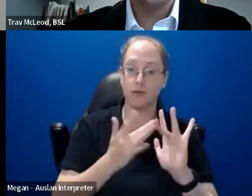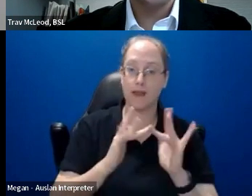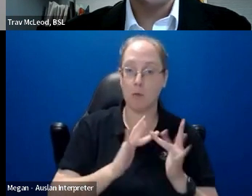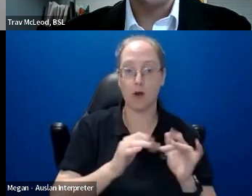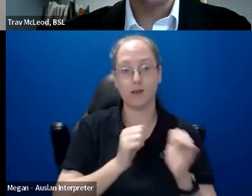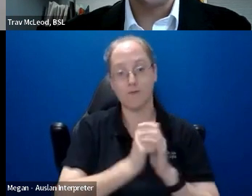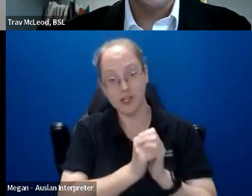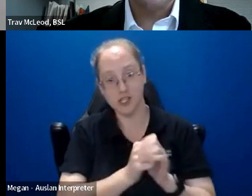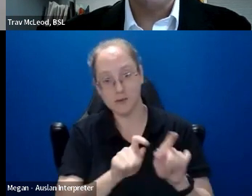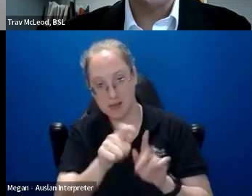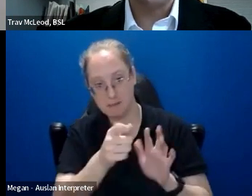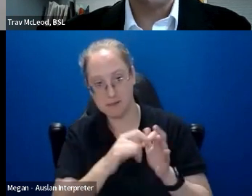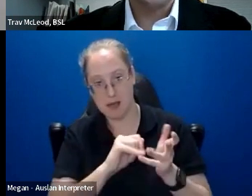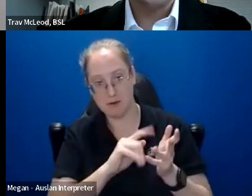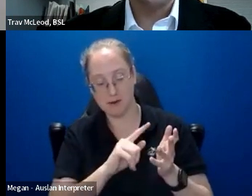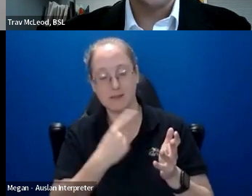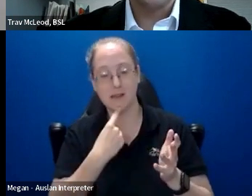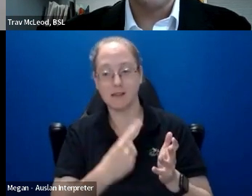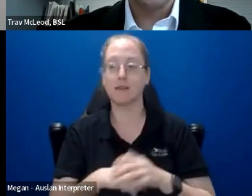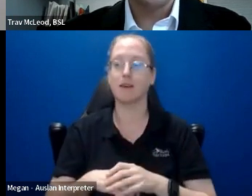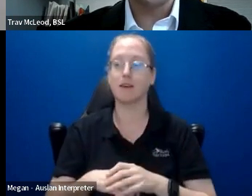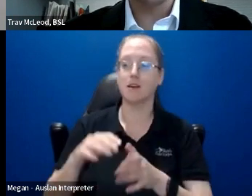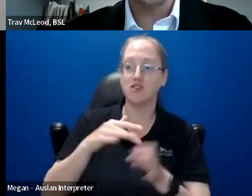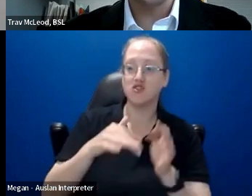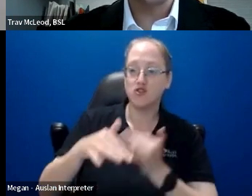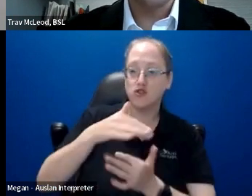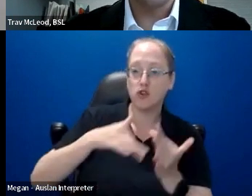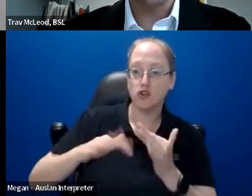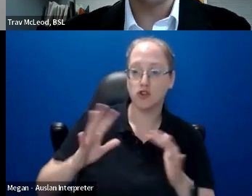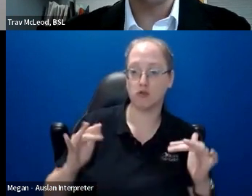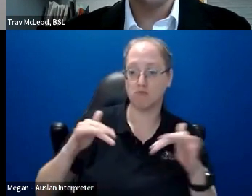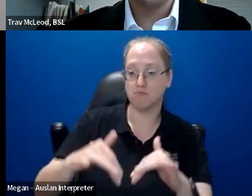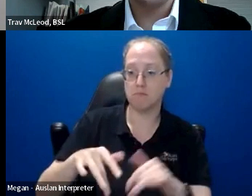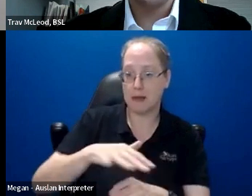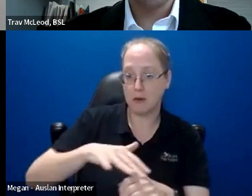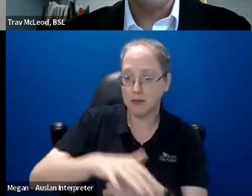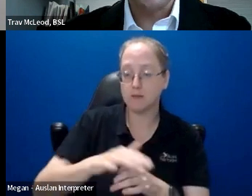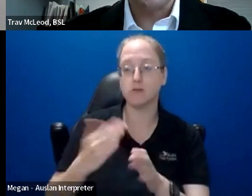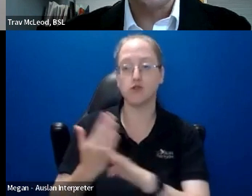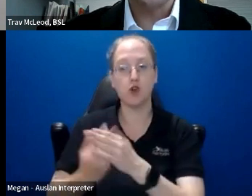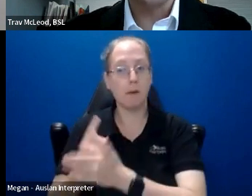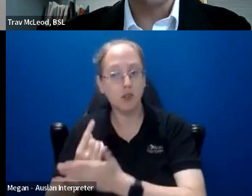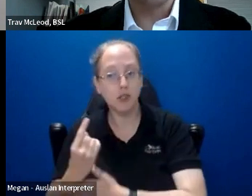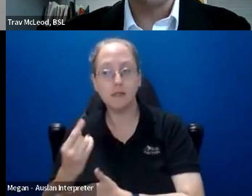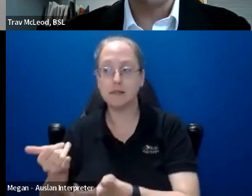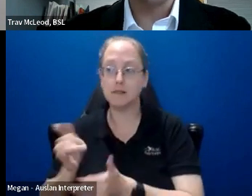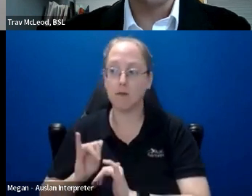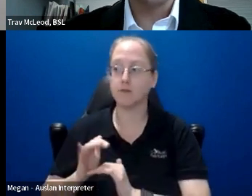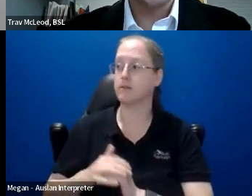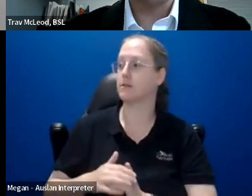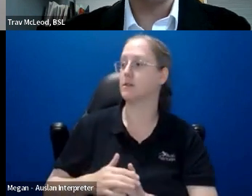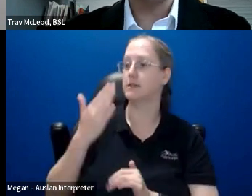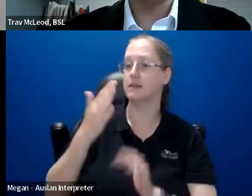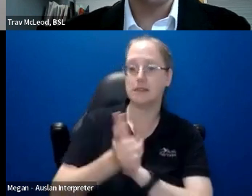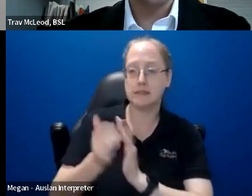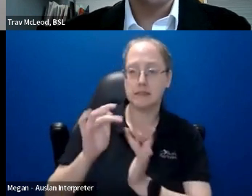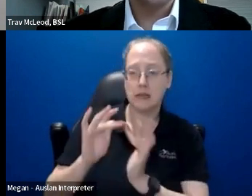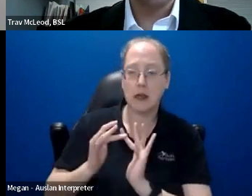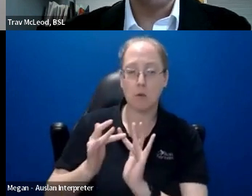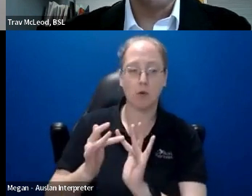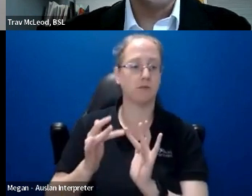Paris, social hubs, job opportunities, skills networks, mentors, services and